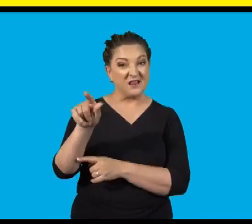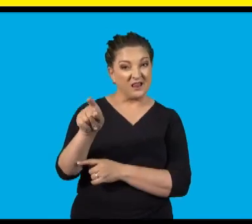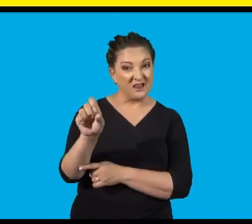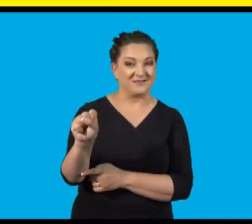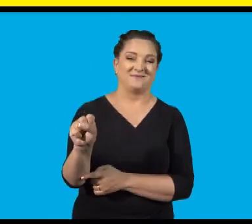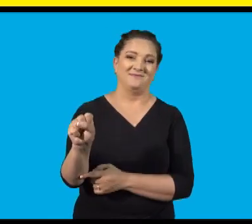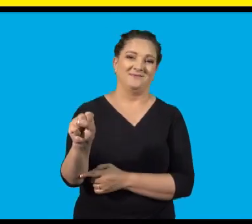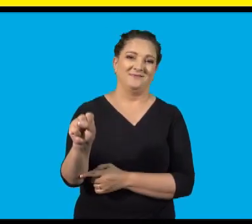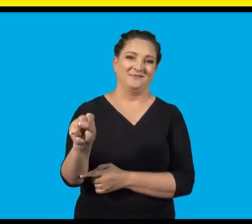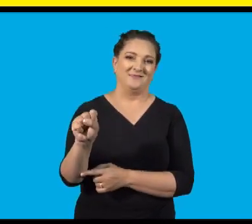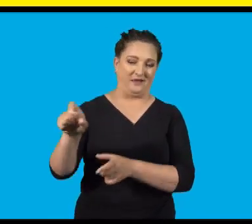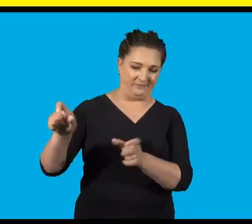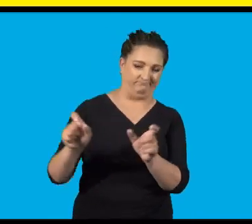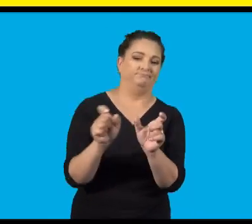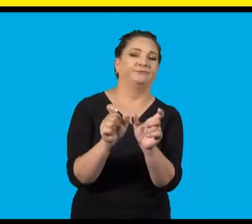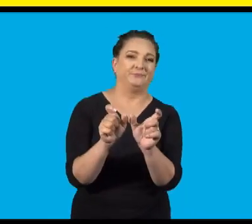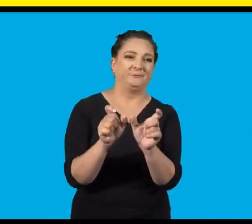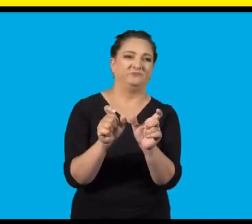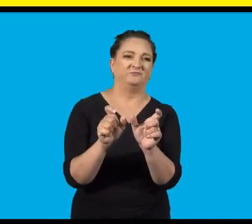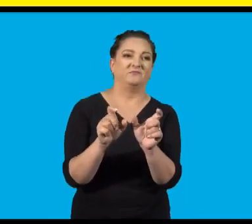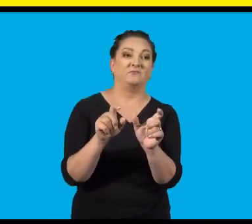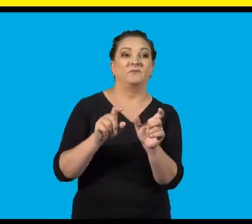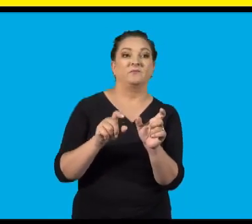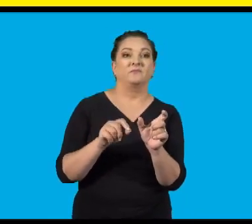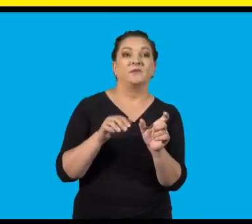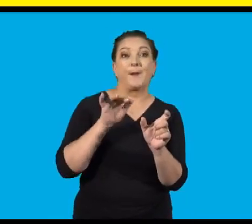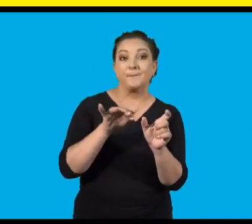word people's. We've included a